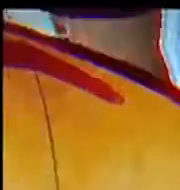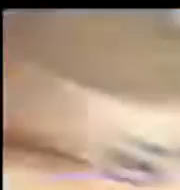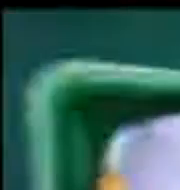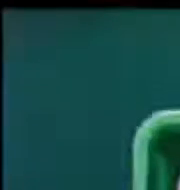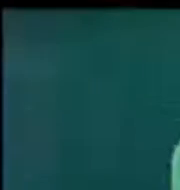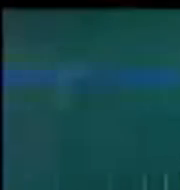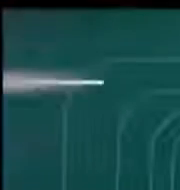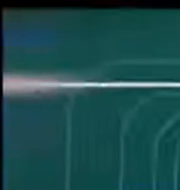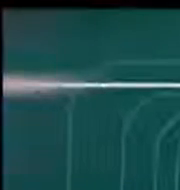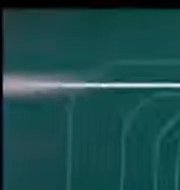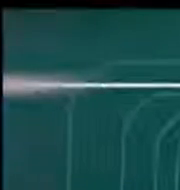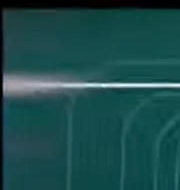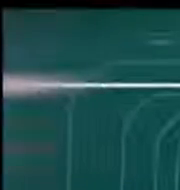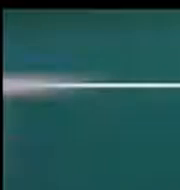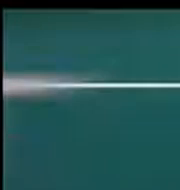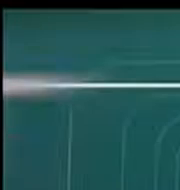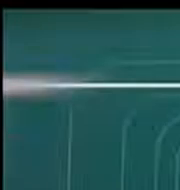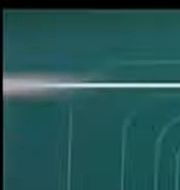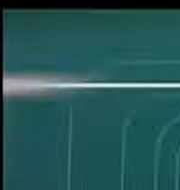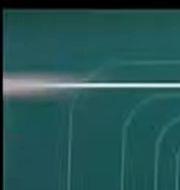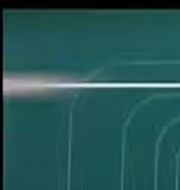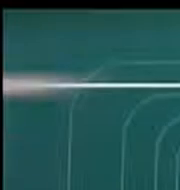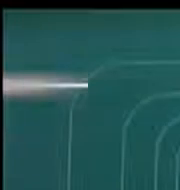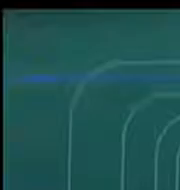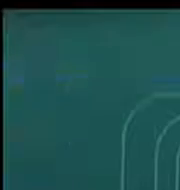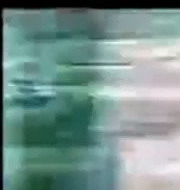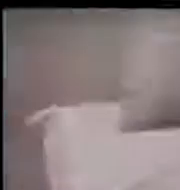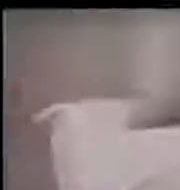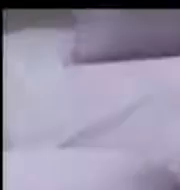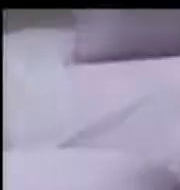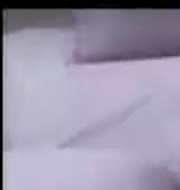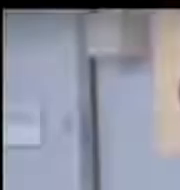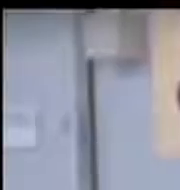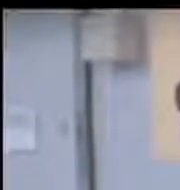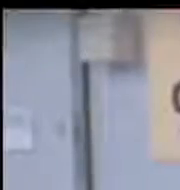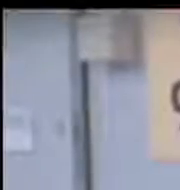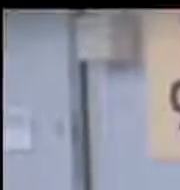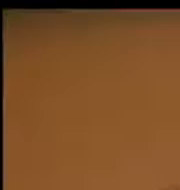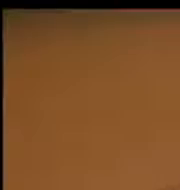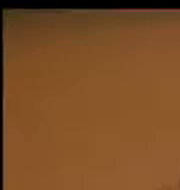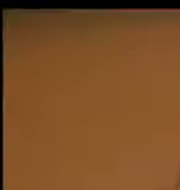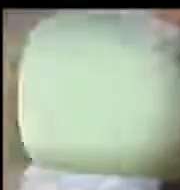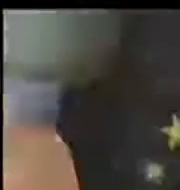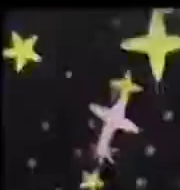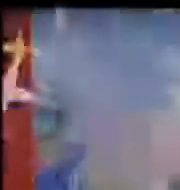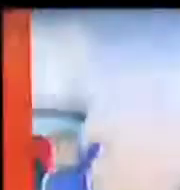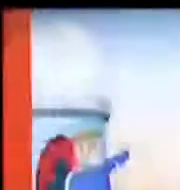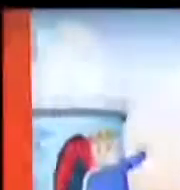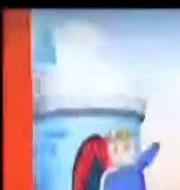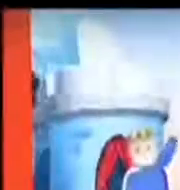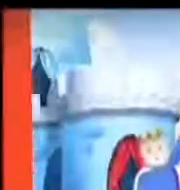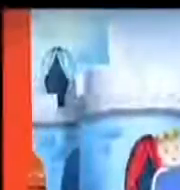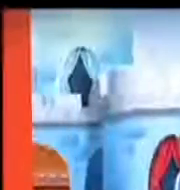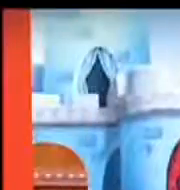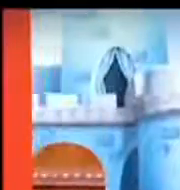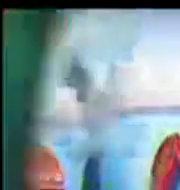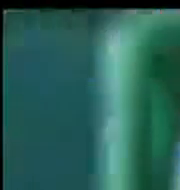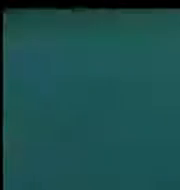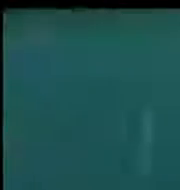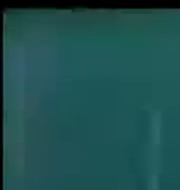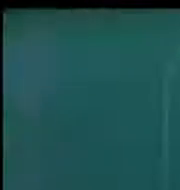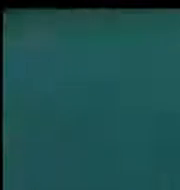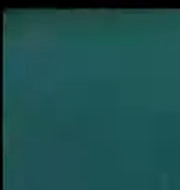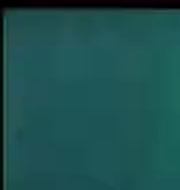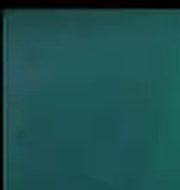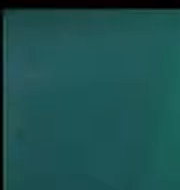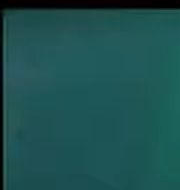Don't be boxed in. Think outside the box this October with shows that'll set your imagination free on GoTV. It's your friendly neighbor here.